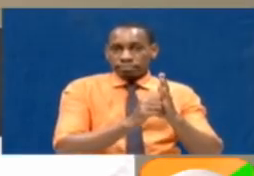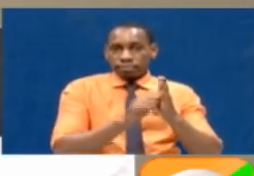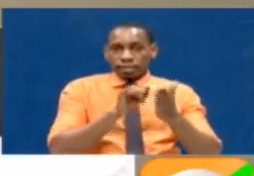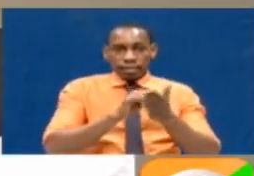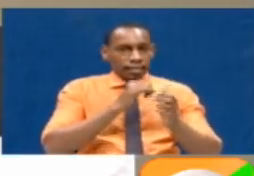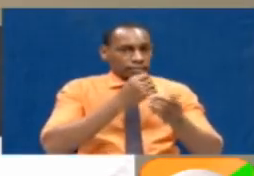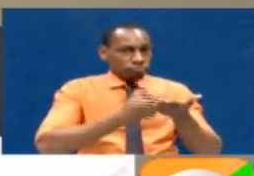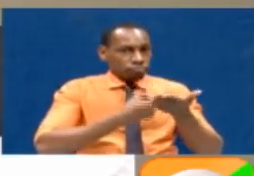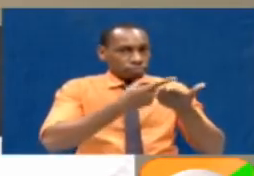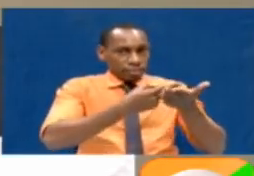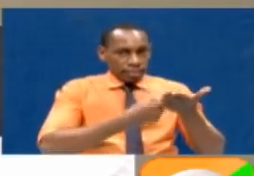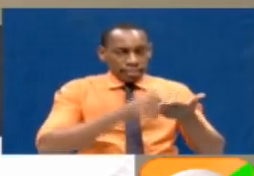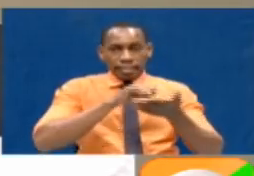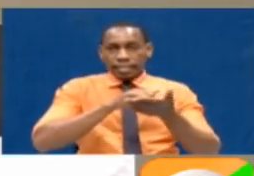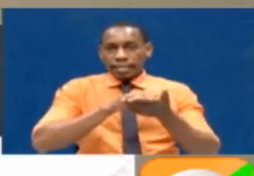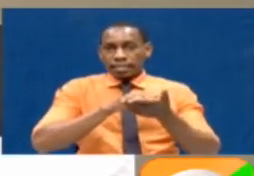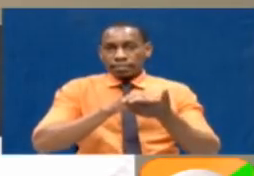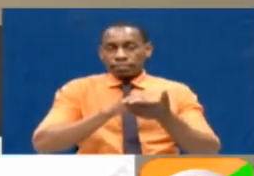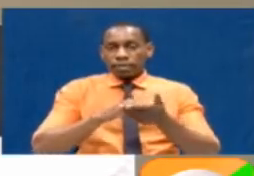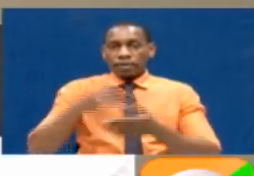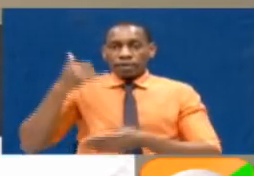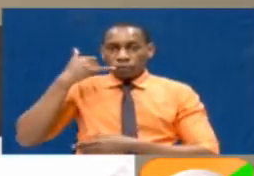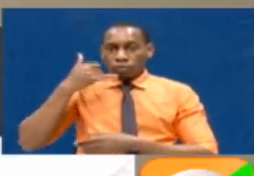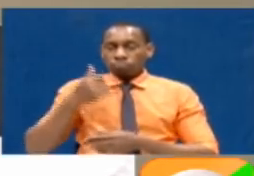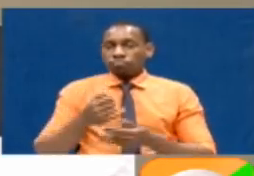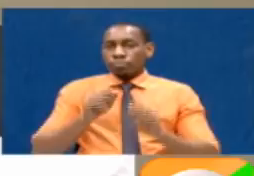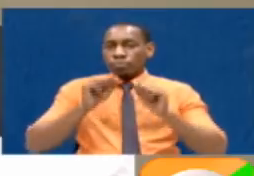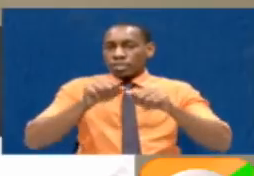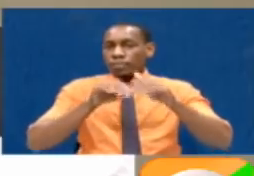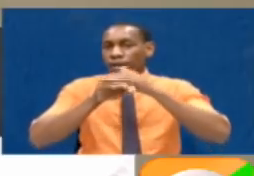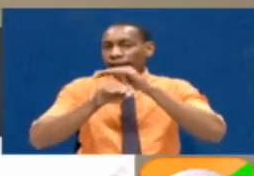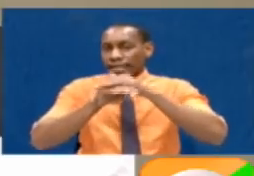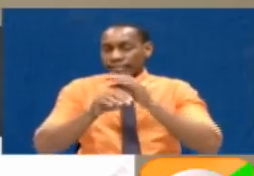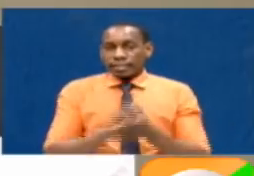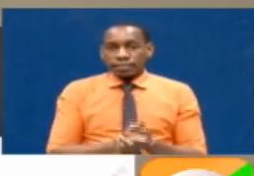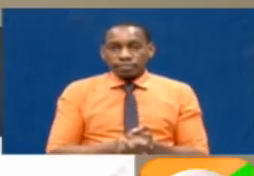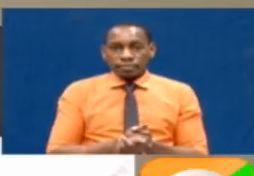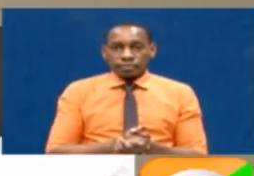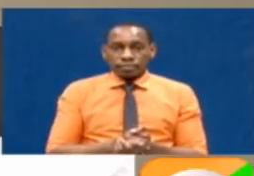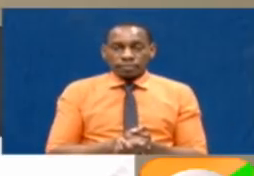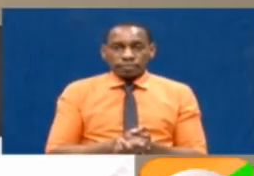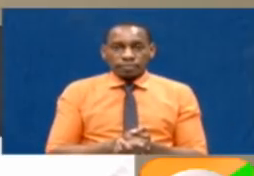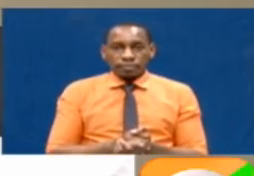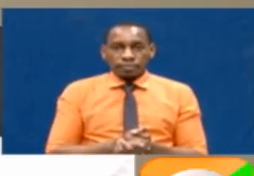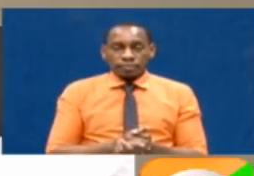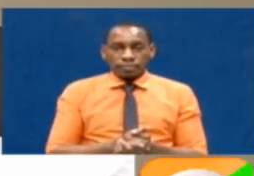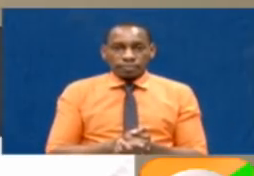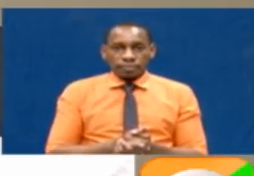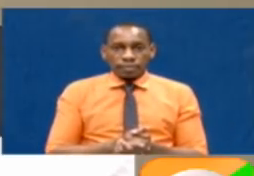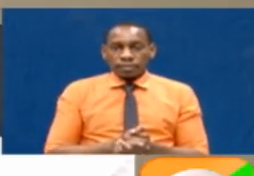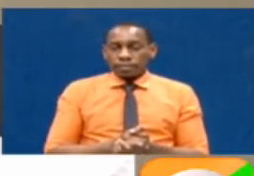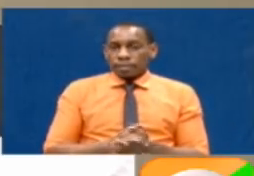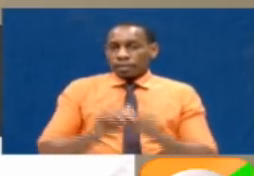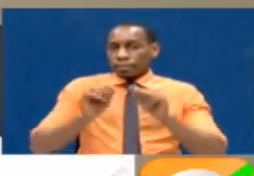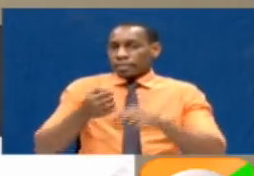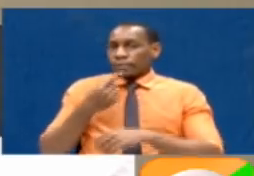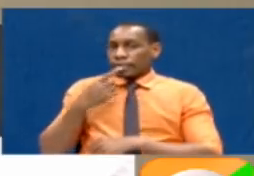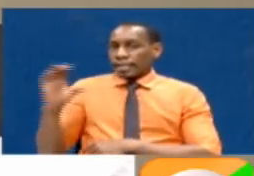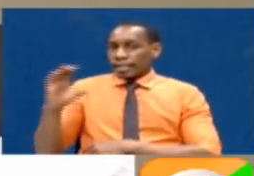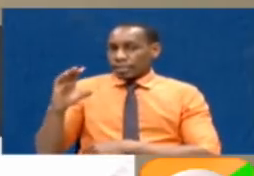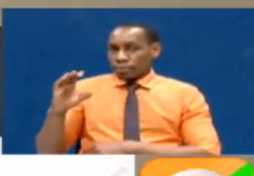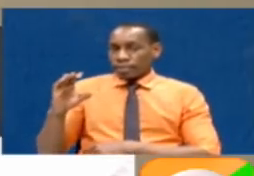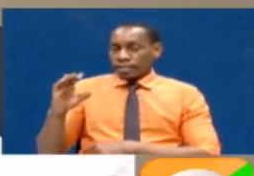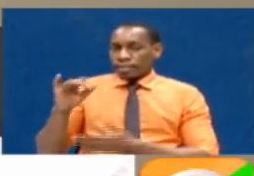going after by making sure that handsets are accessible. We'll be coming back to customers to say that they